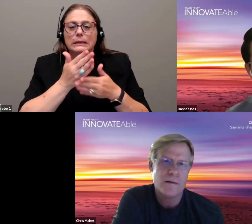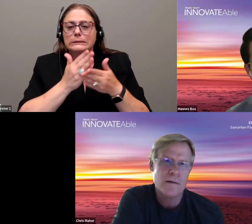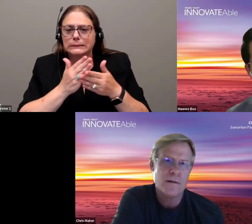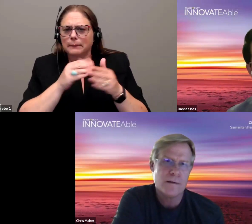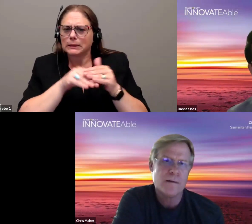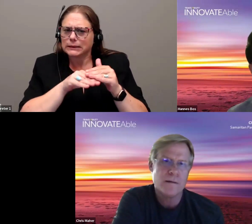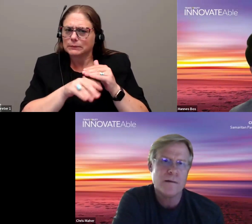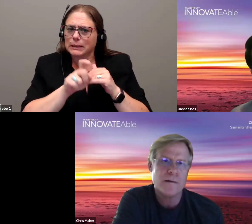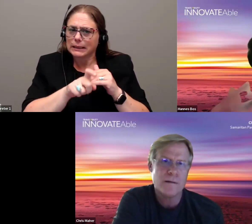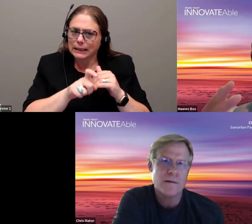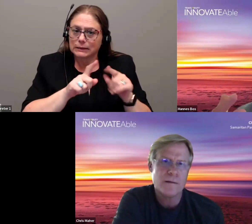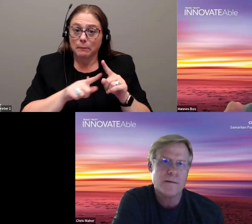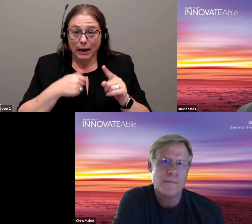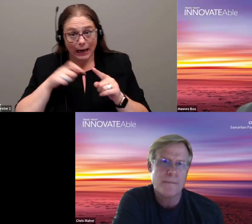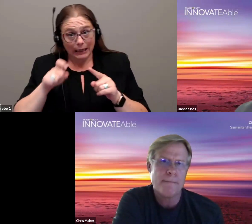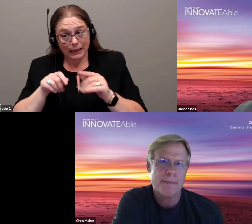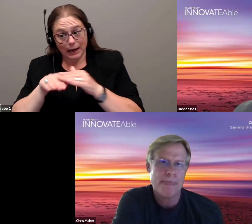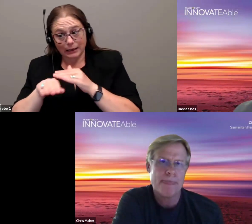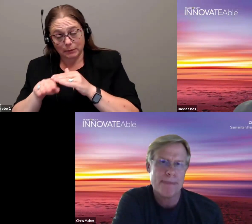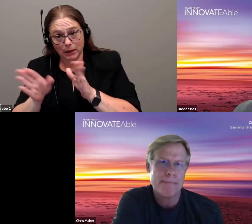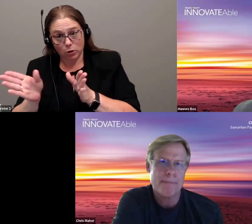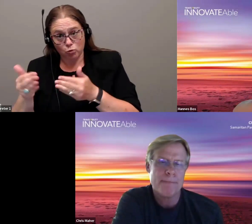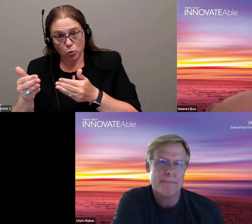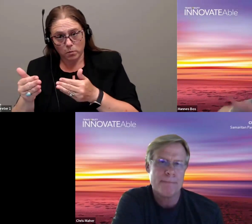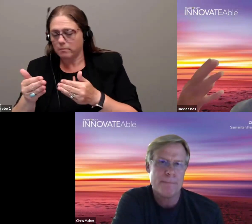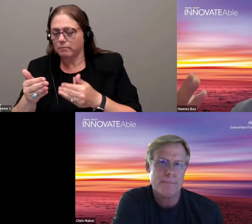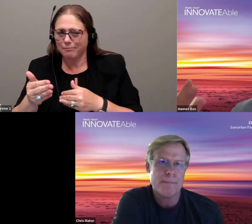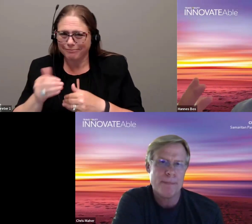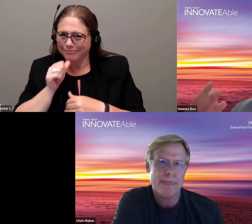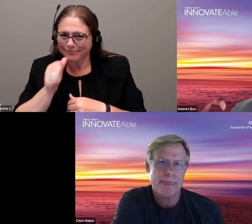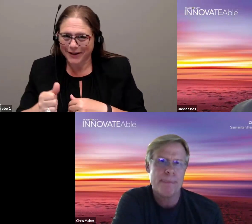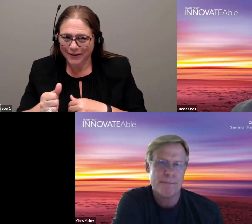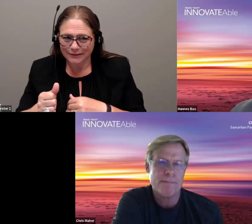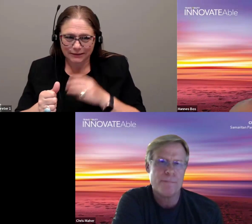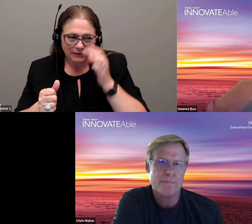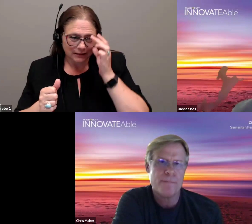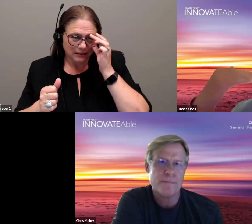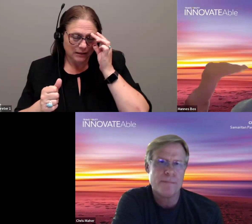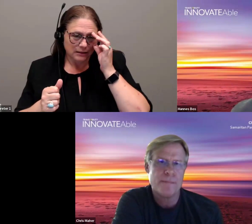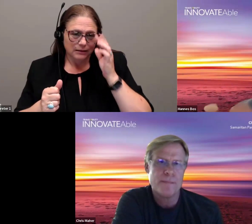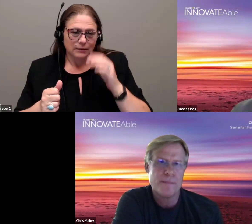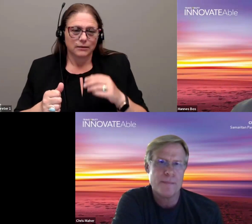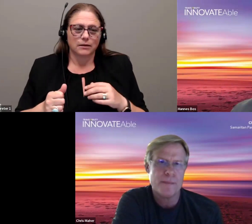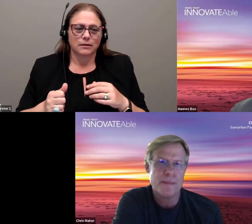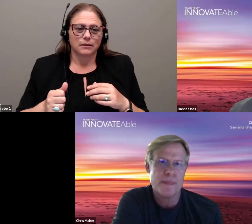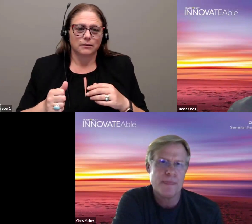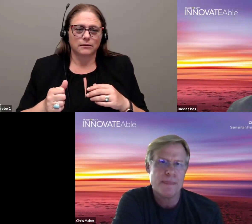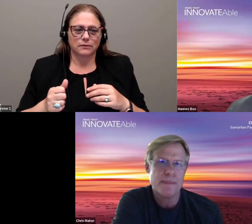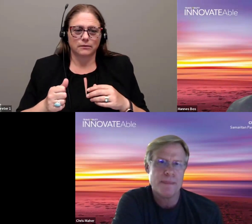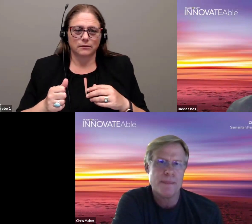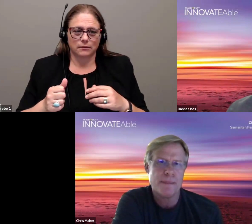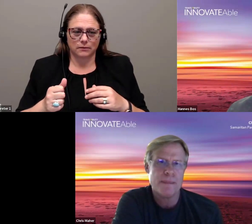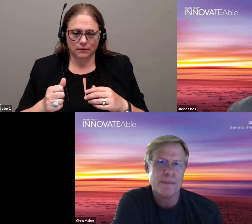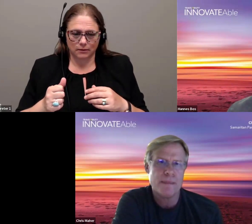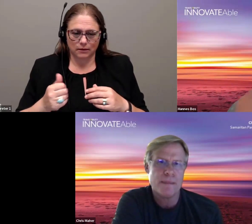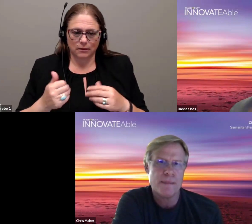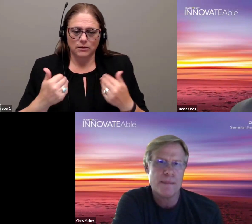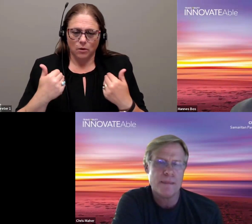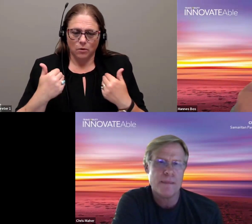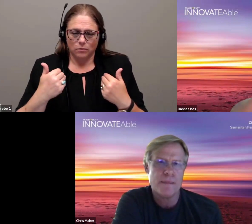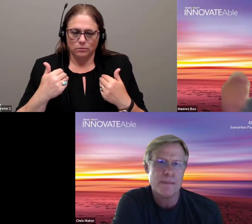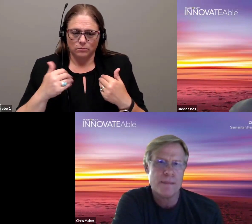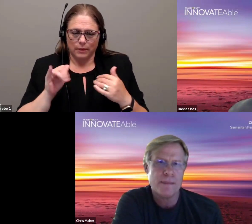accessibility room. And as you can imagine, that size of segment is much larger than people with a severe disability